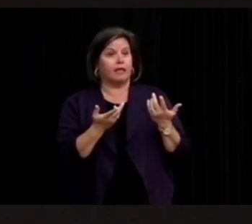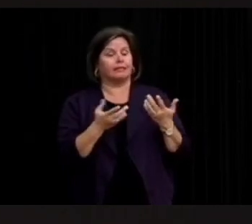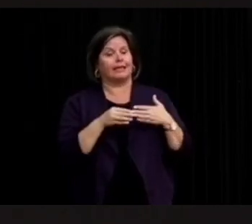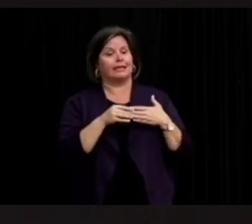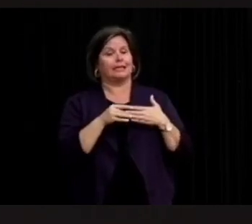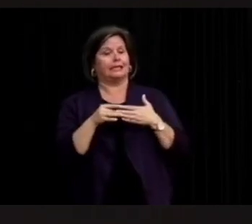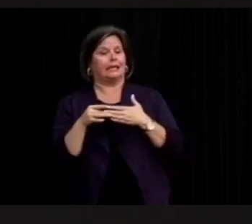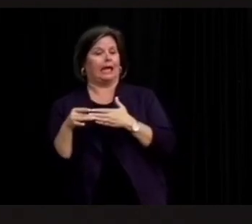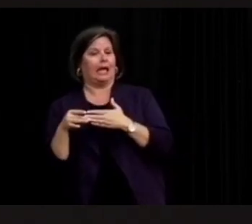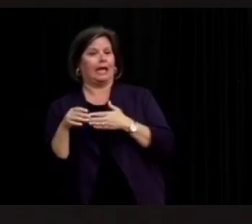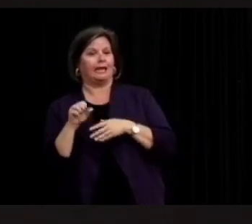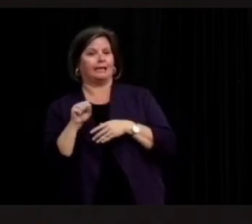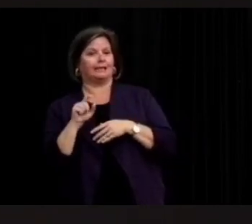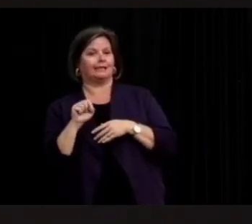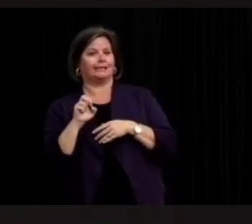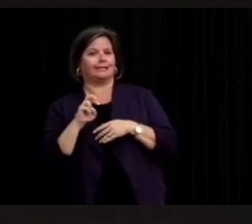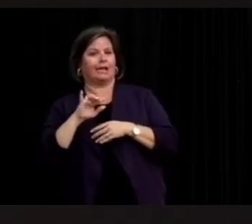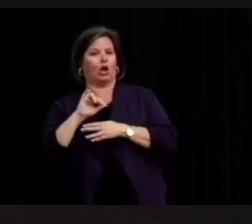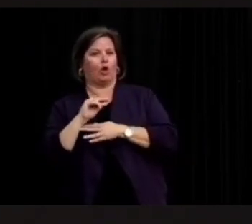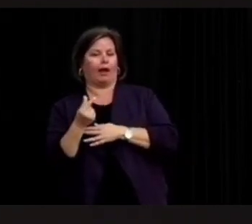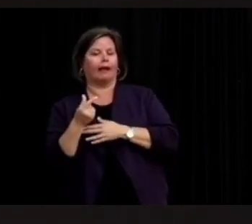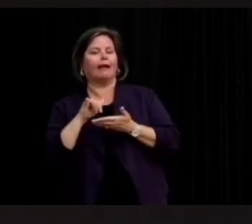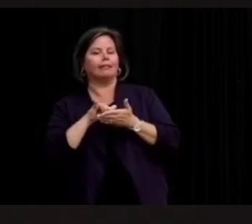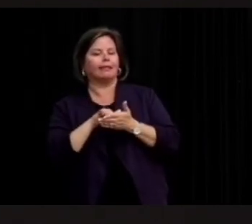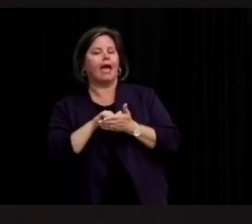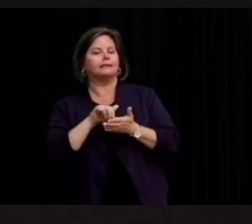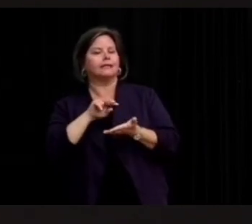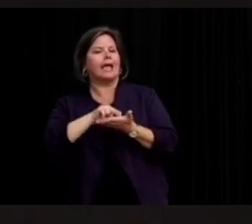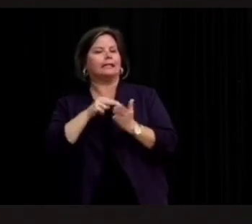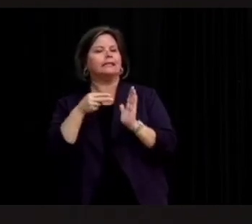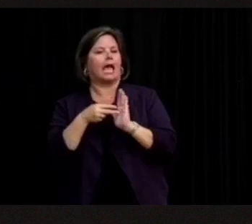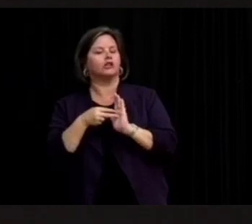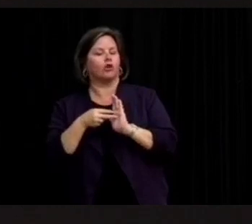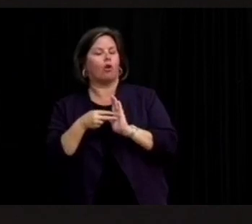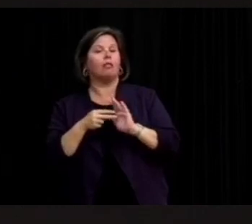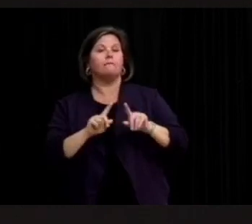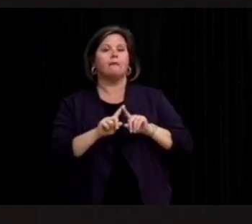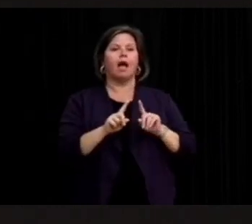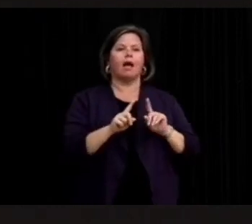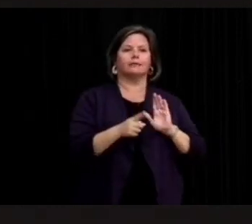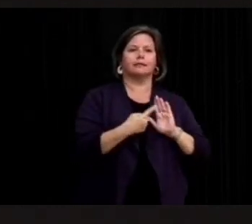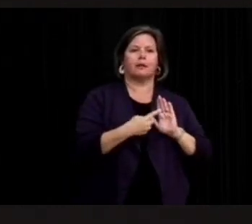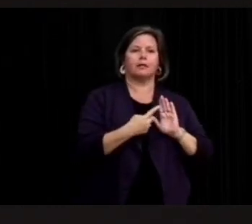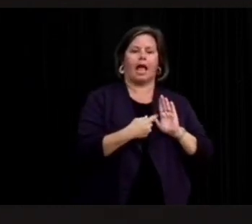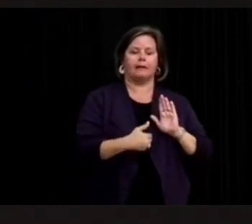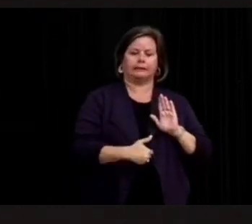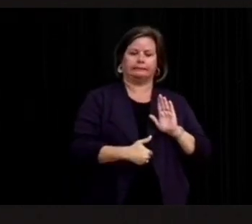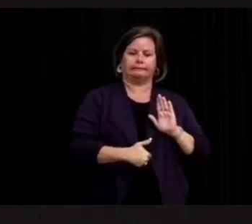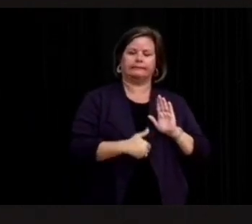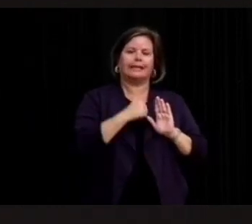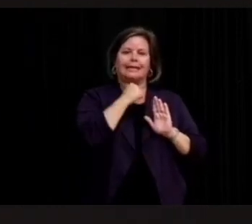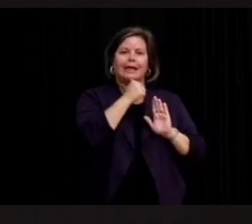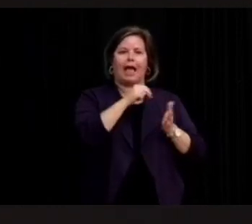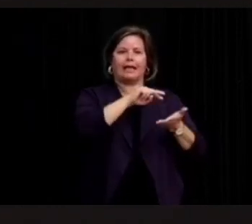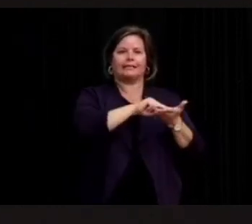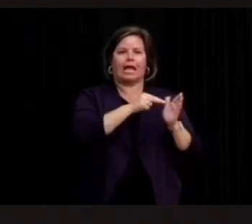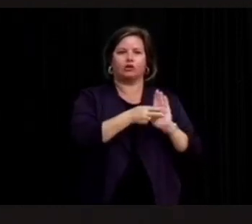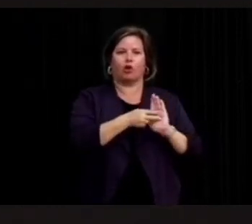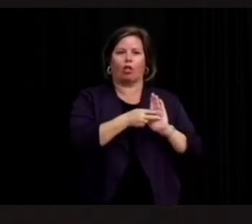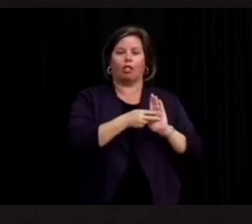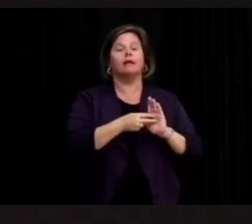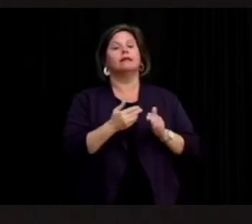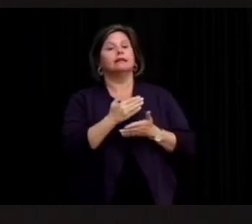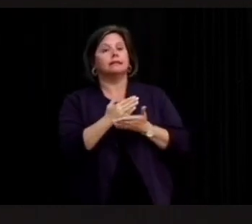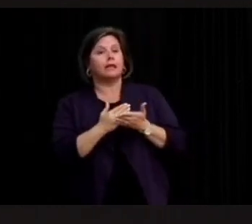think, intentional, but in other instances, it may not be. And so I think making sure that our members are aware of